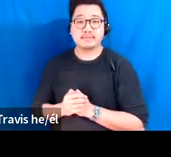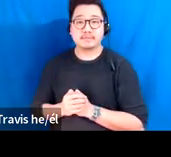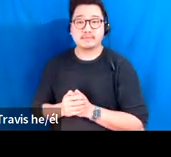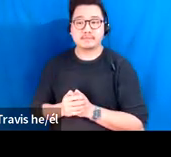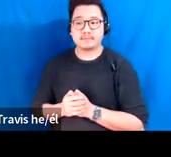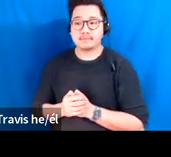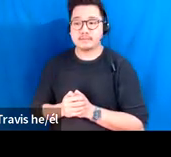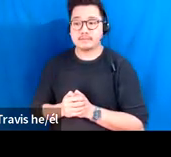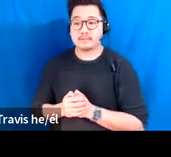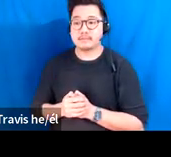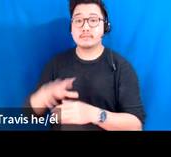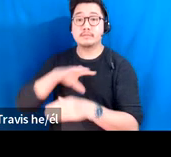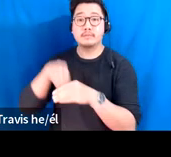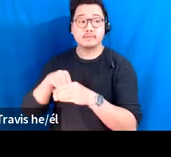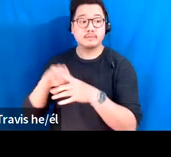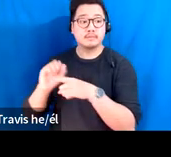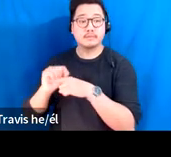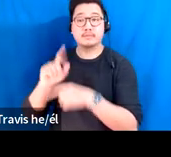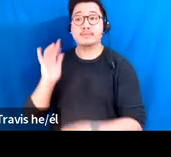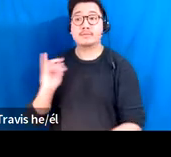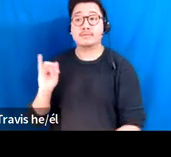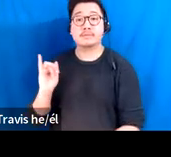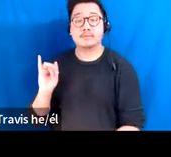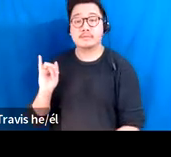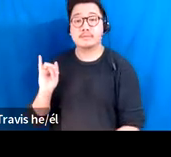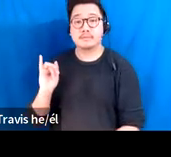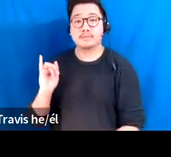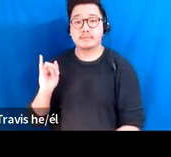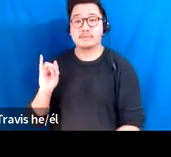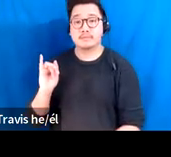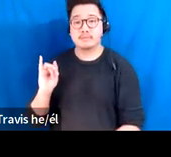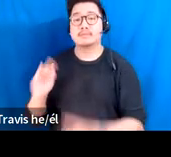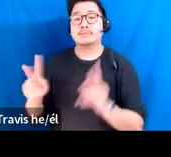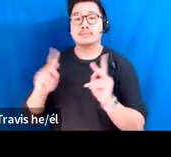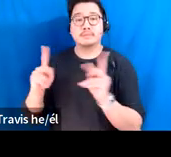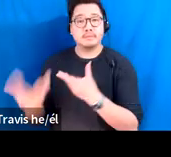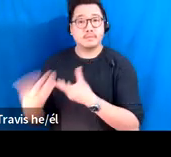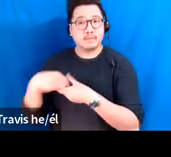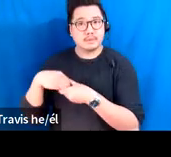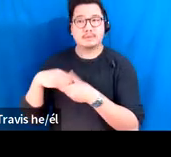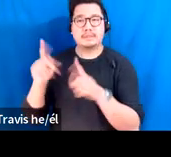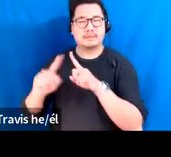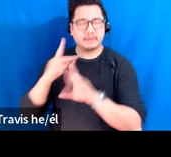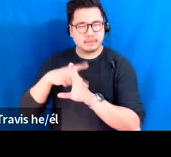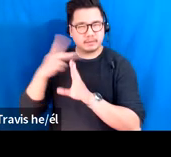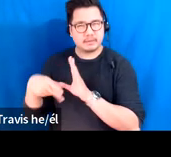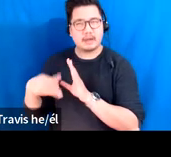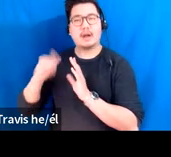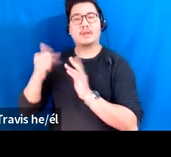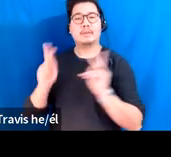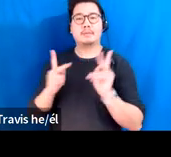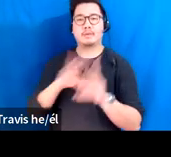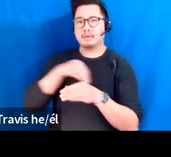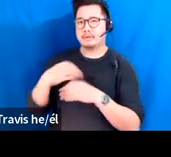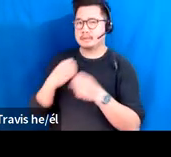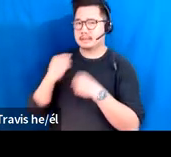opportunities for our students with disabilities to have greater access to programming their peers have had for years it will also provide